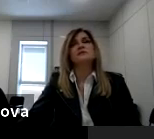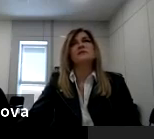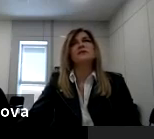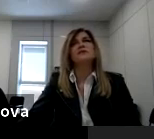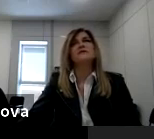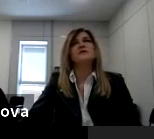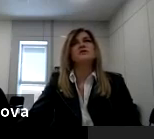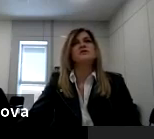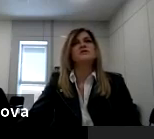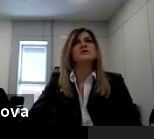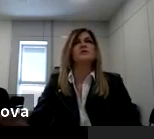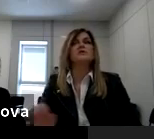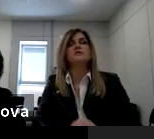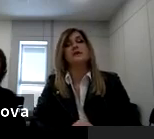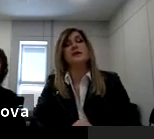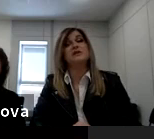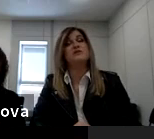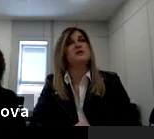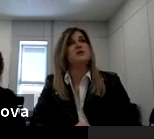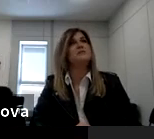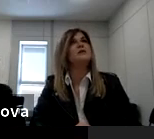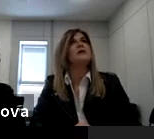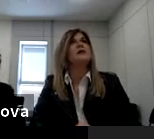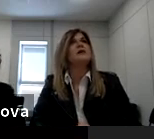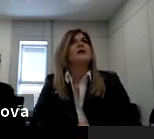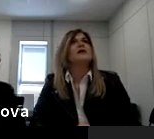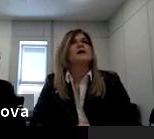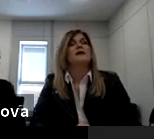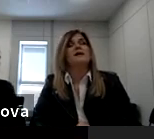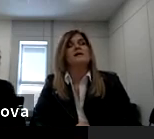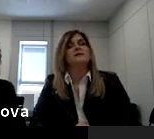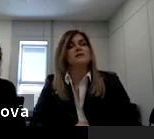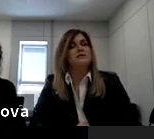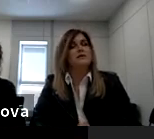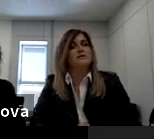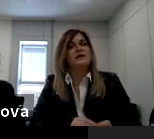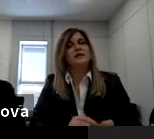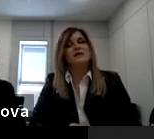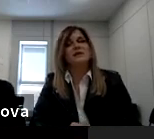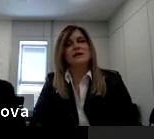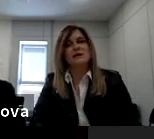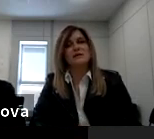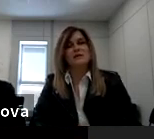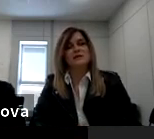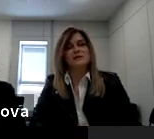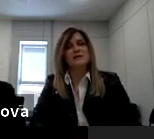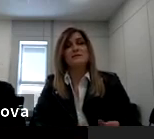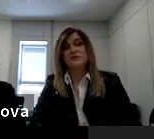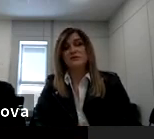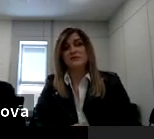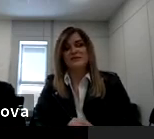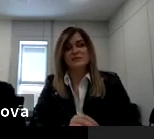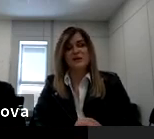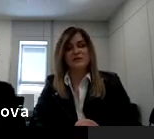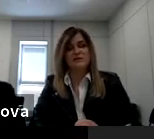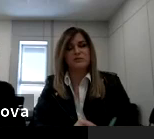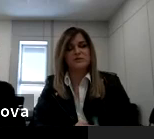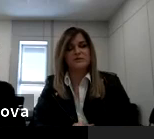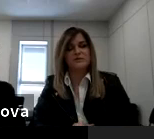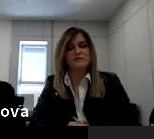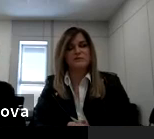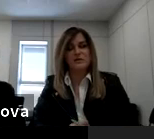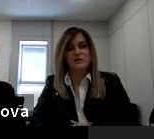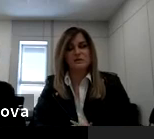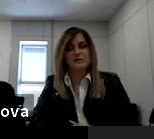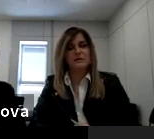interesting features of Edge Mini, you know, what can I say as a salesperson, as a marketing